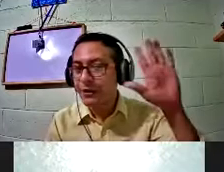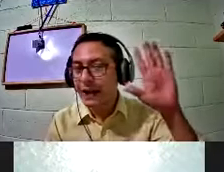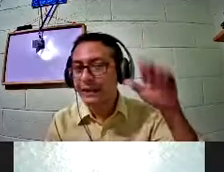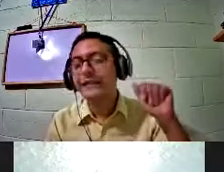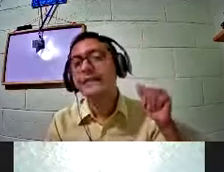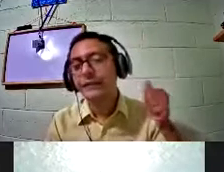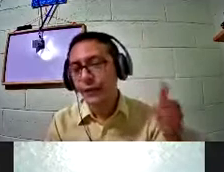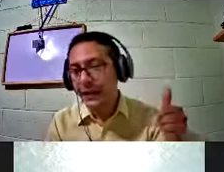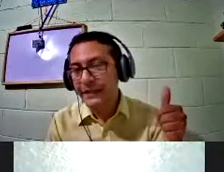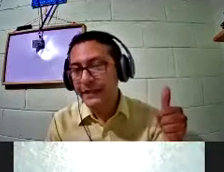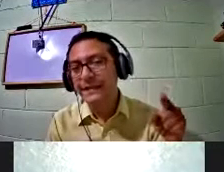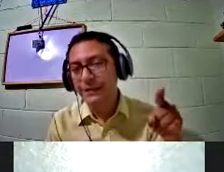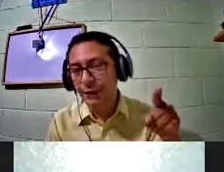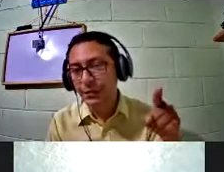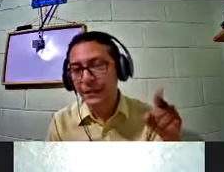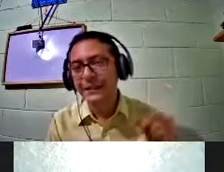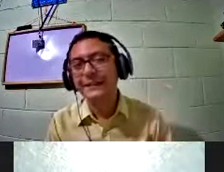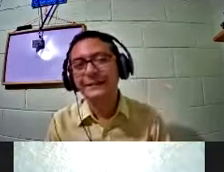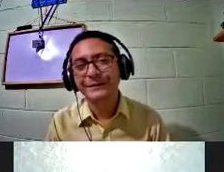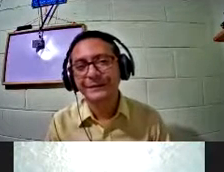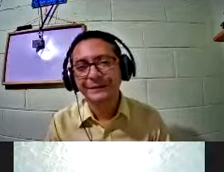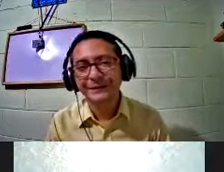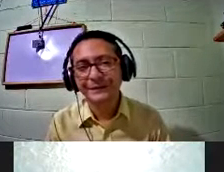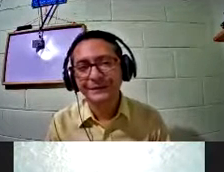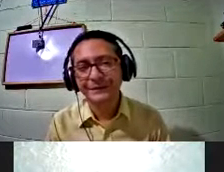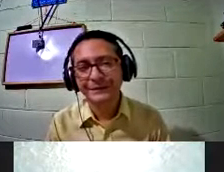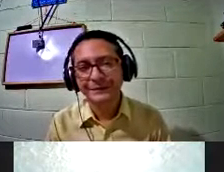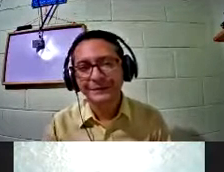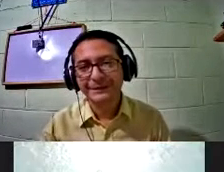a good night. Rest. See you on Monday.